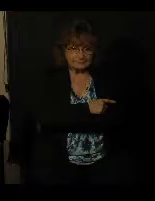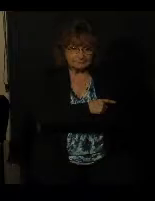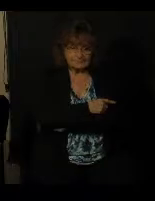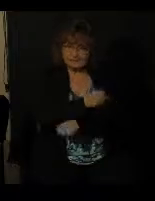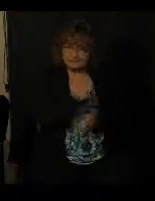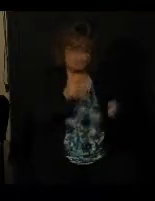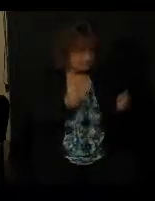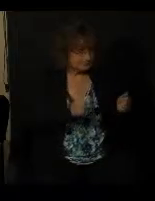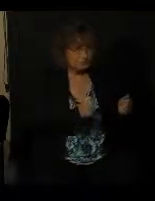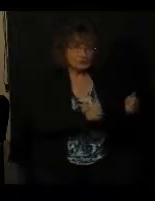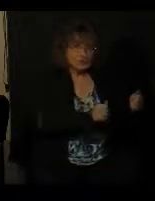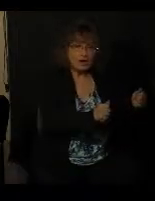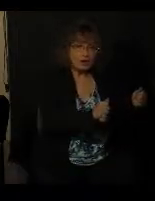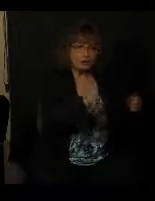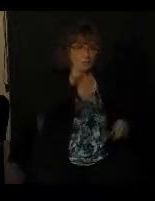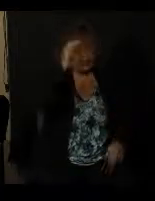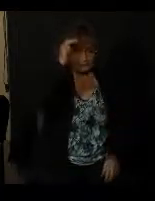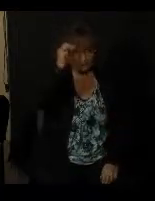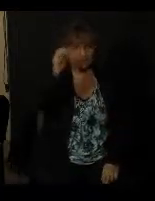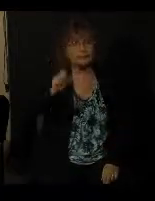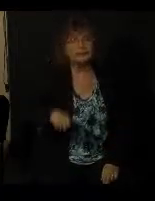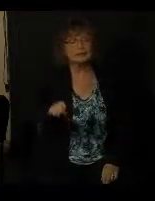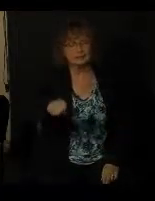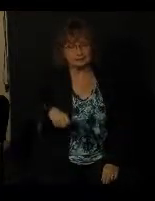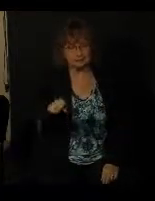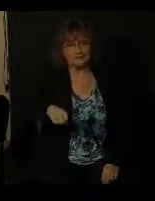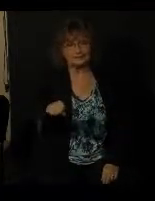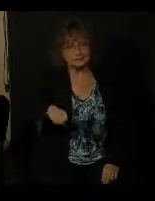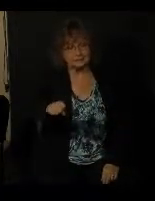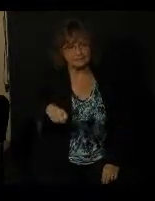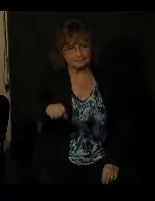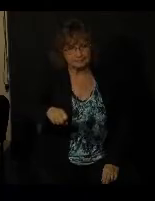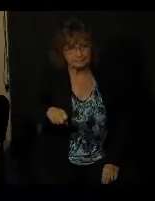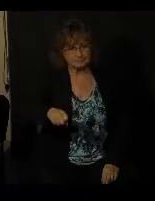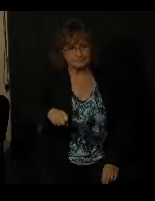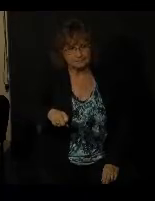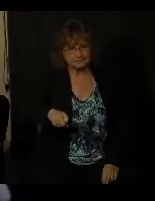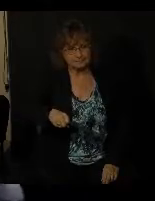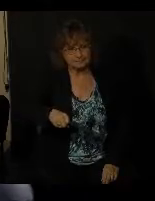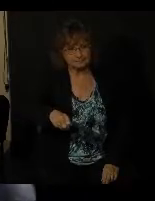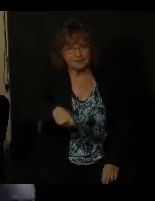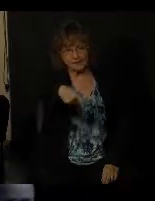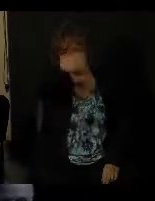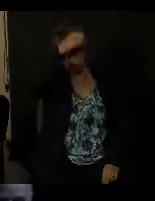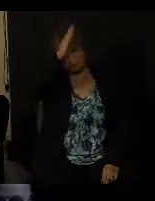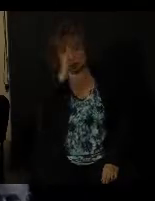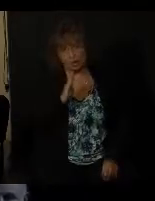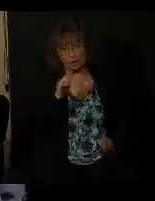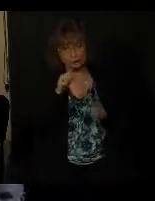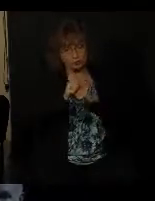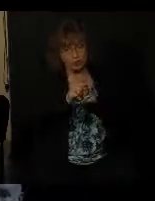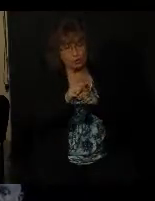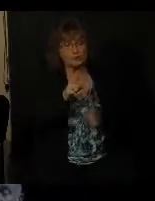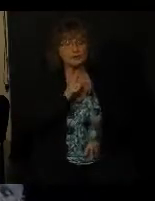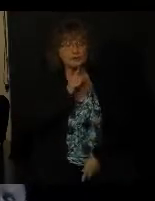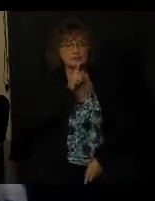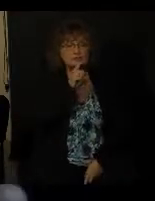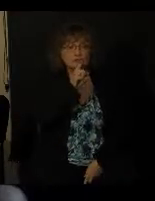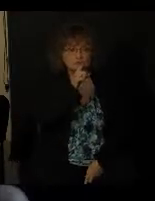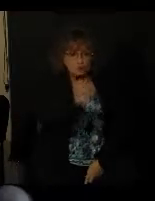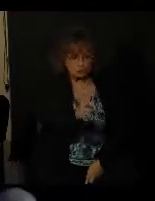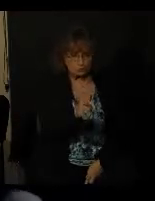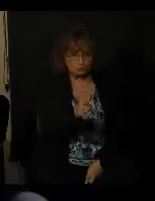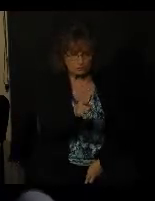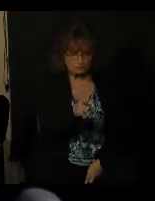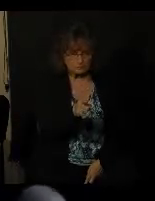and today's church and all that. Can I tell you something? It's the entire word of God and it is the truth, period. If it applied